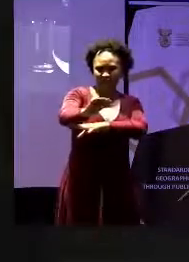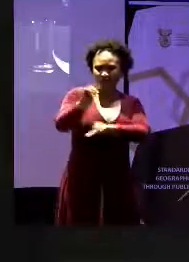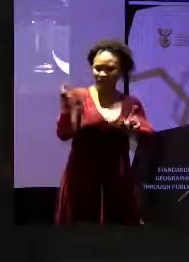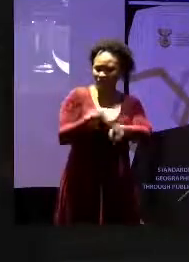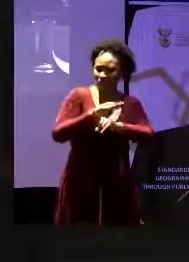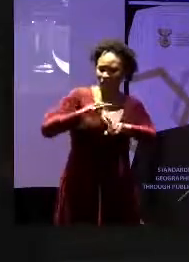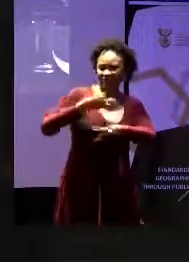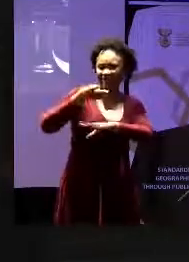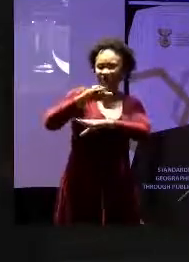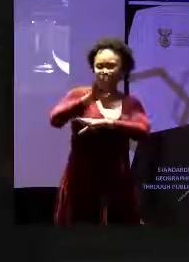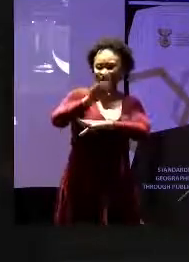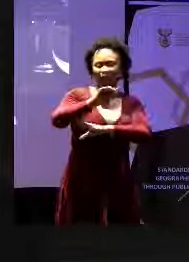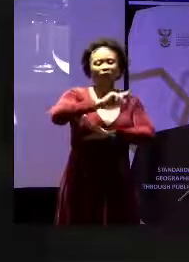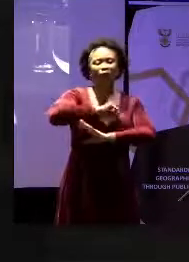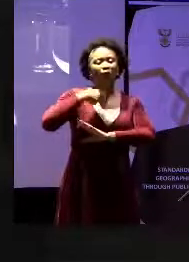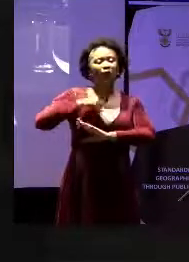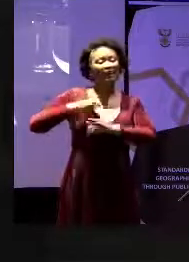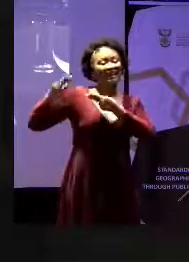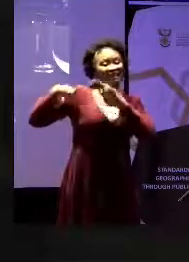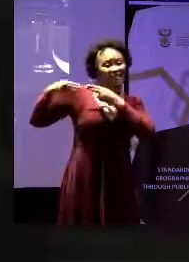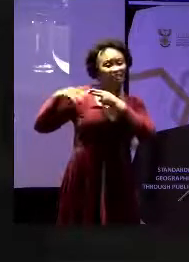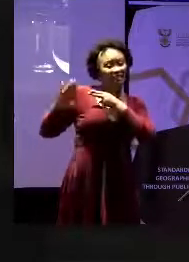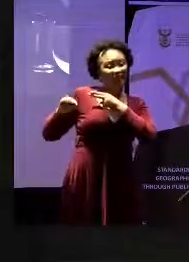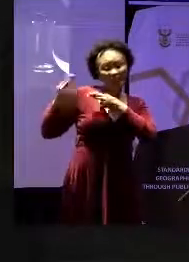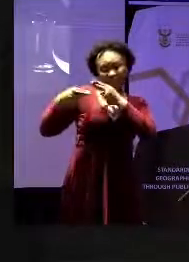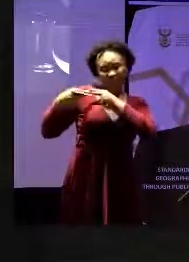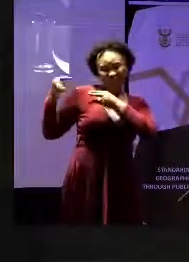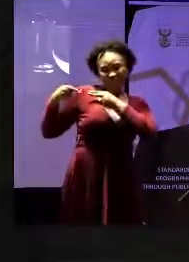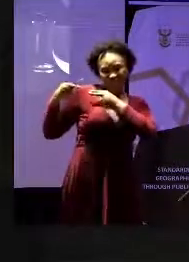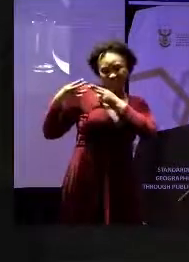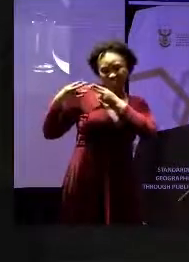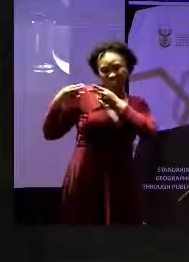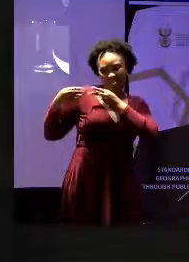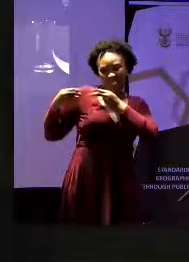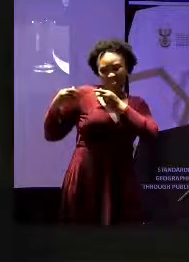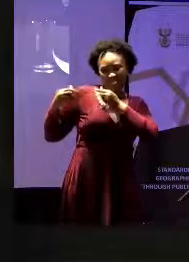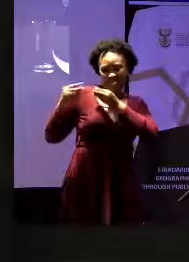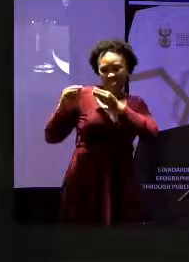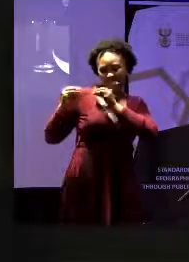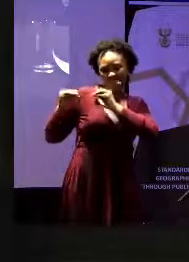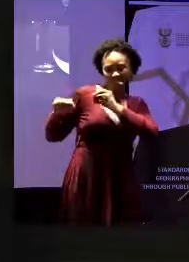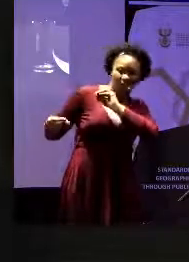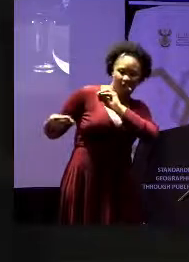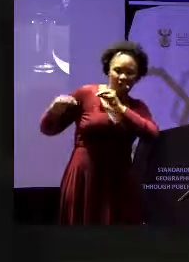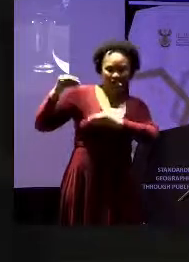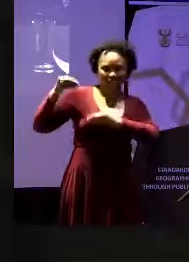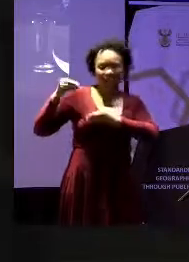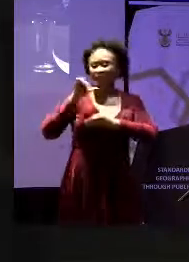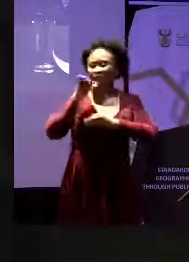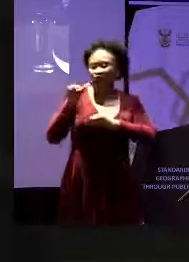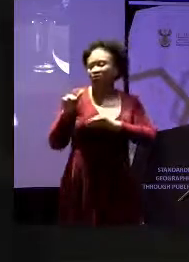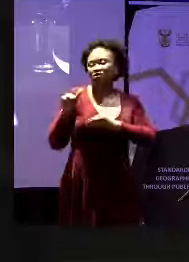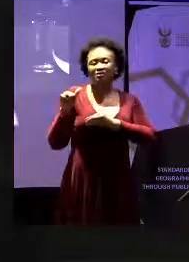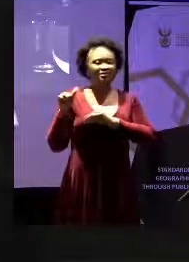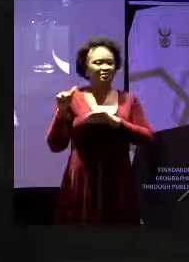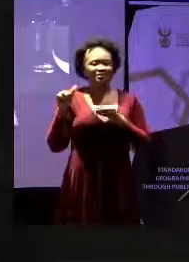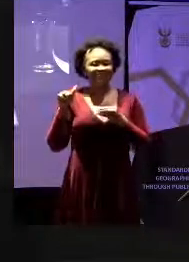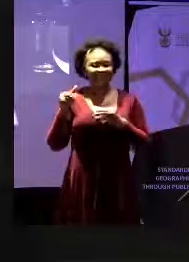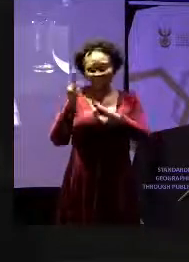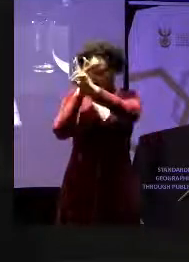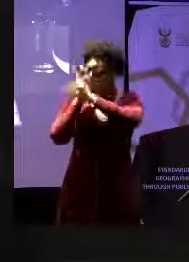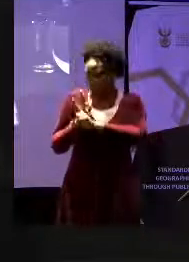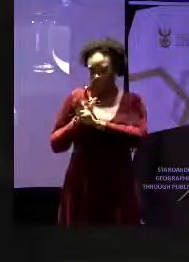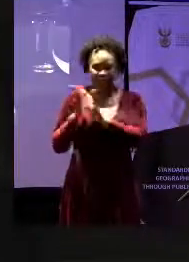a future. We've got a history. But that history is so distorted. It's not even acknowledged